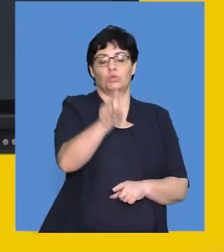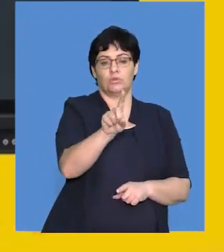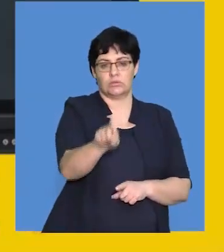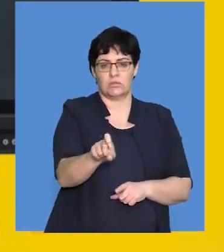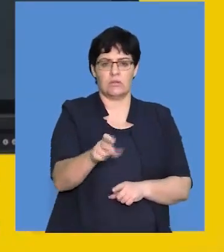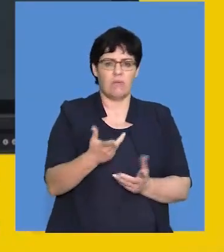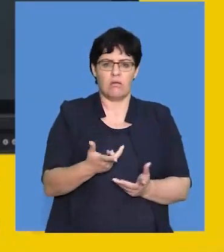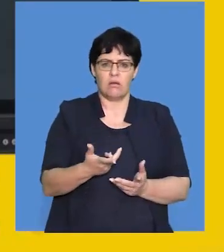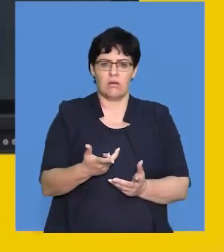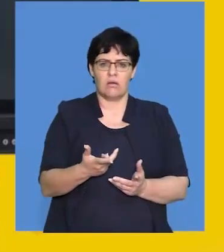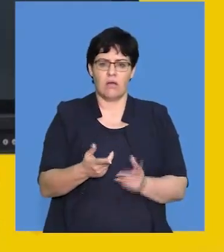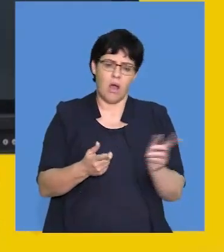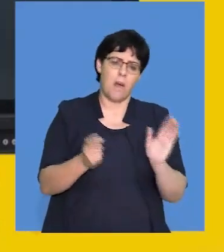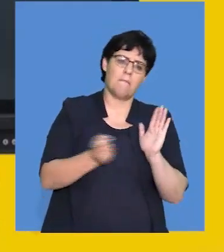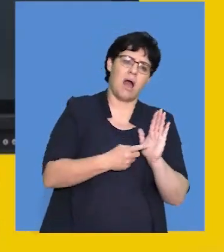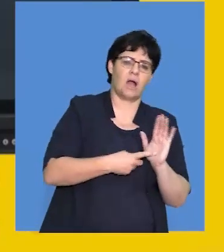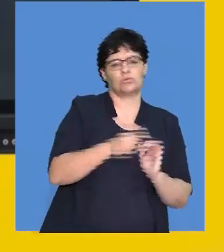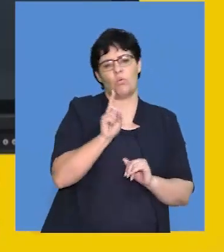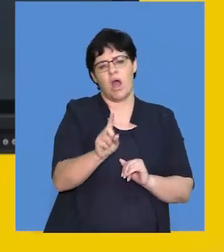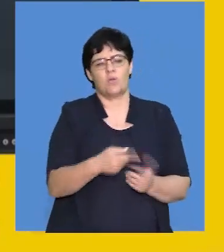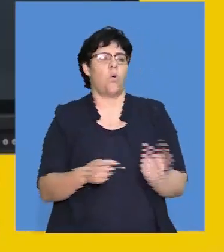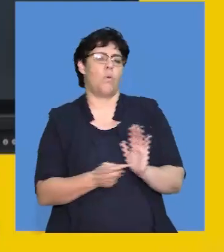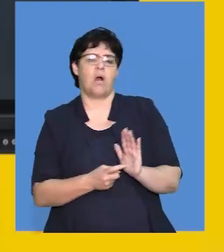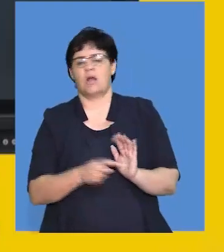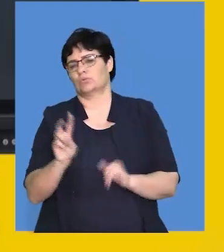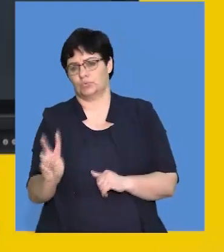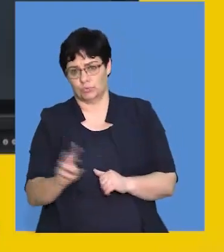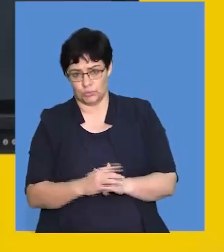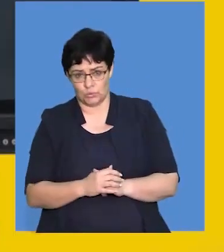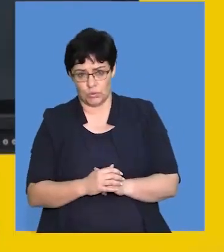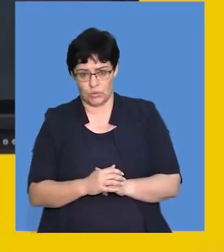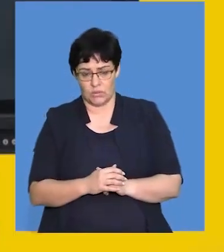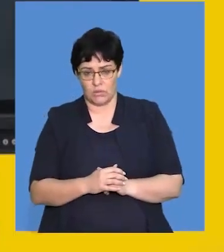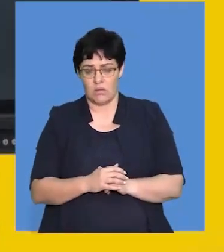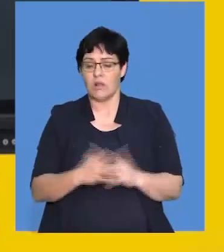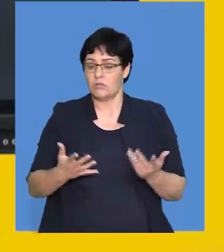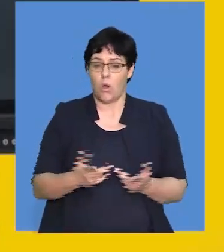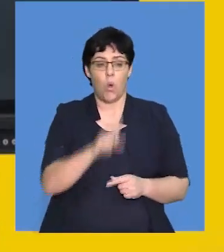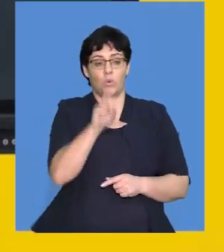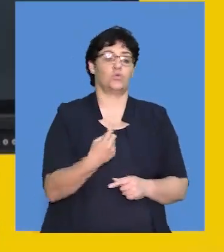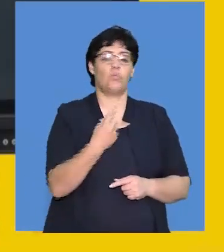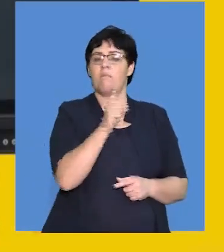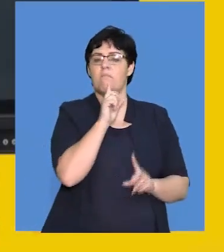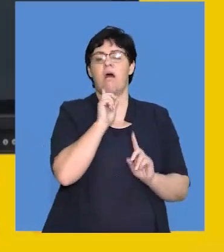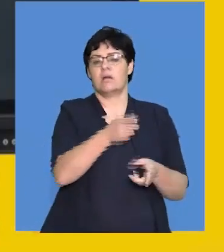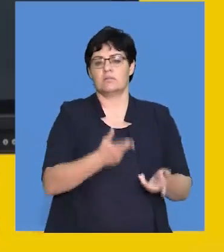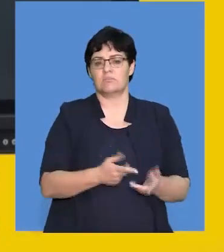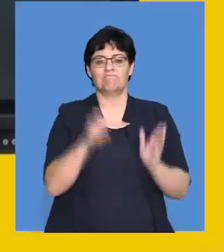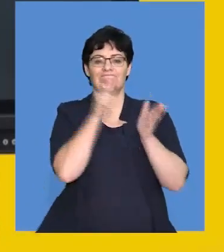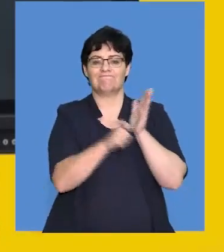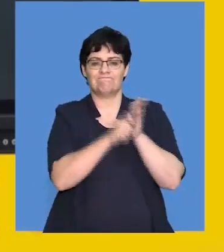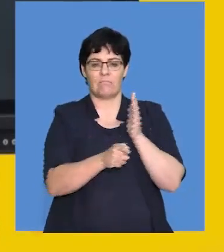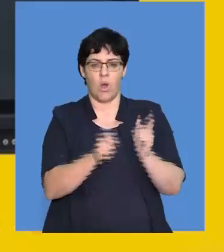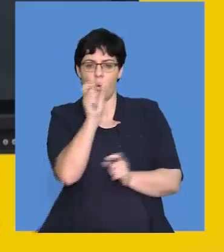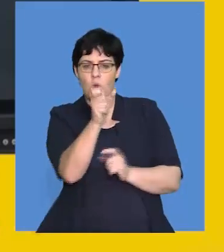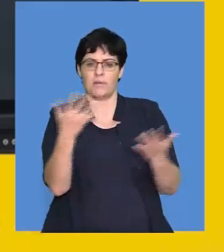questions that weigh about 1 mark or 2 marks. For example, you may be asked in question 1 to fill